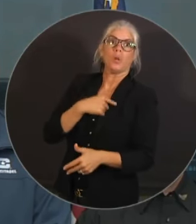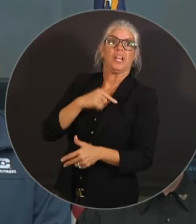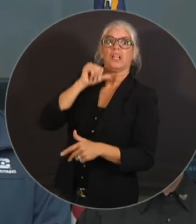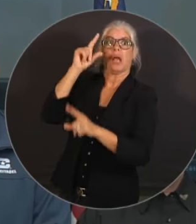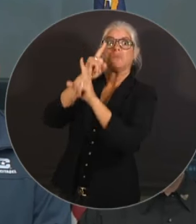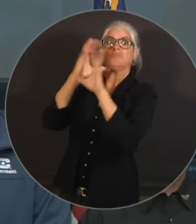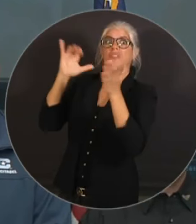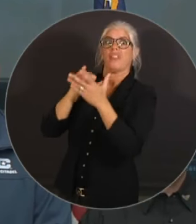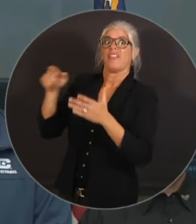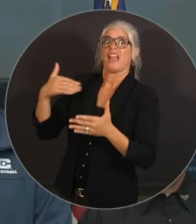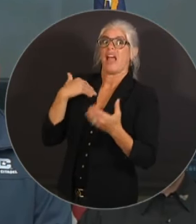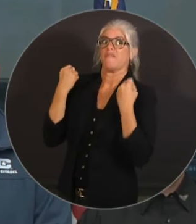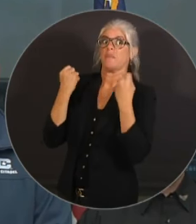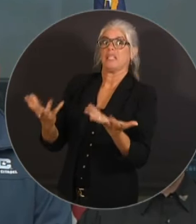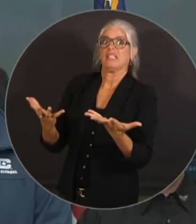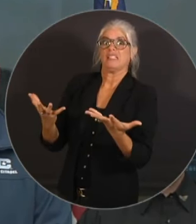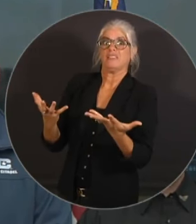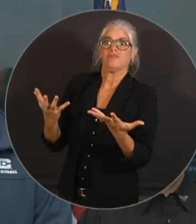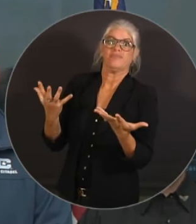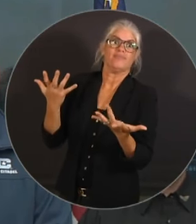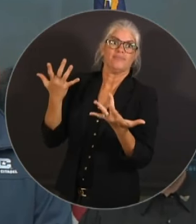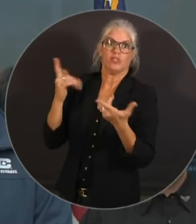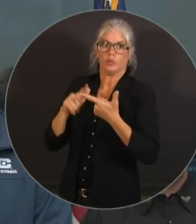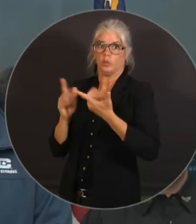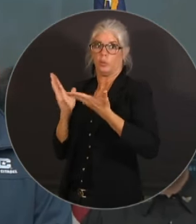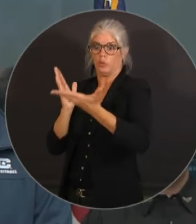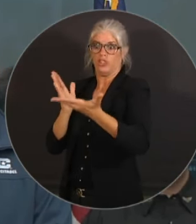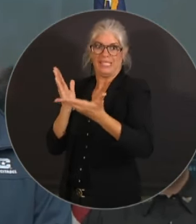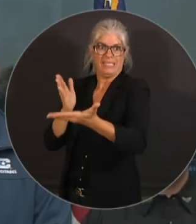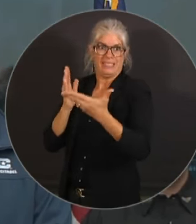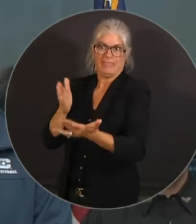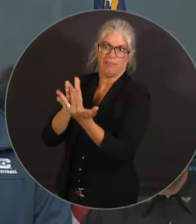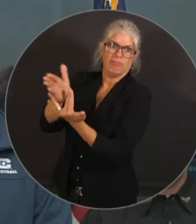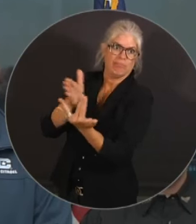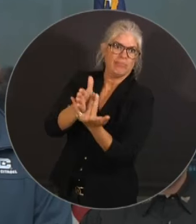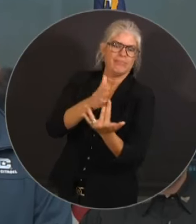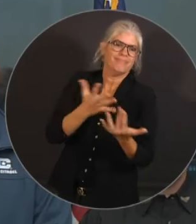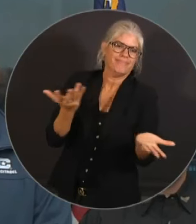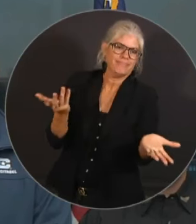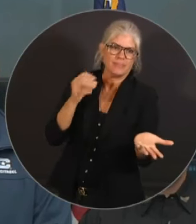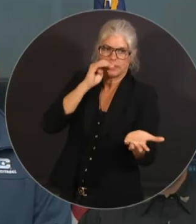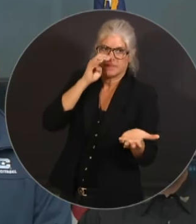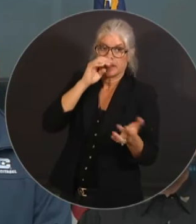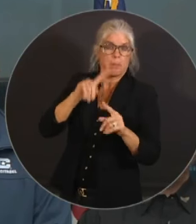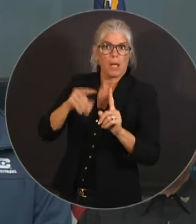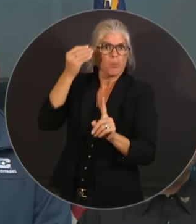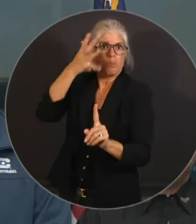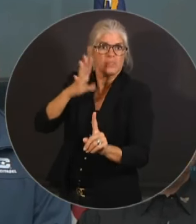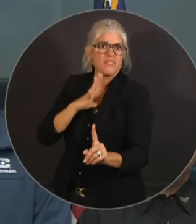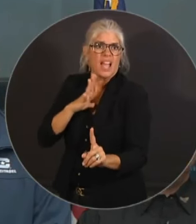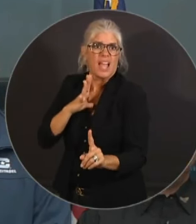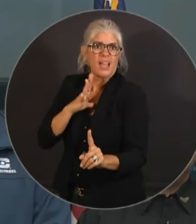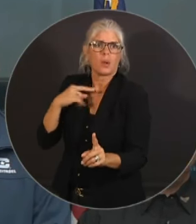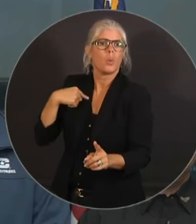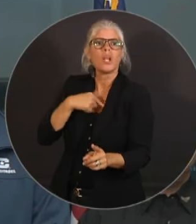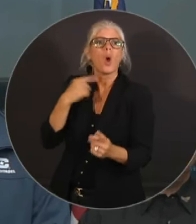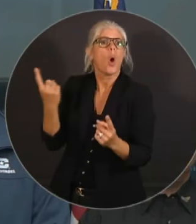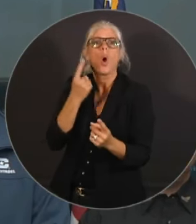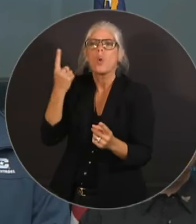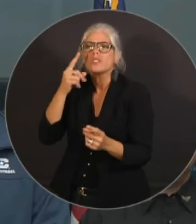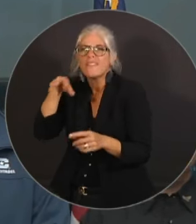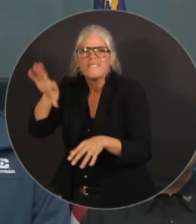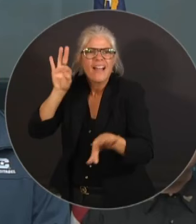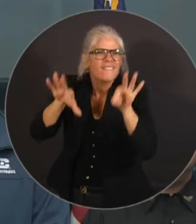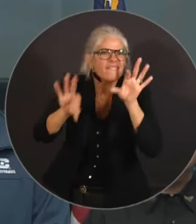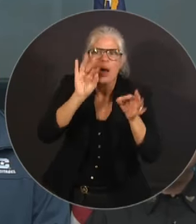have very much to bring to bear now. That's mostly going to be driven by us, but it's fine. I mean, we always look for ways, what can we